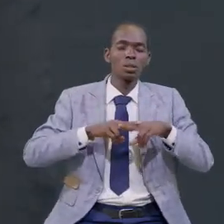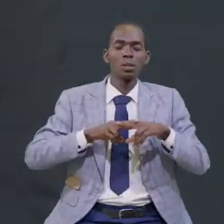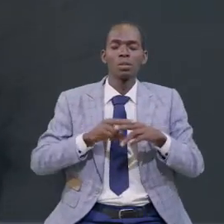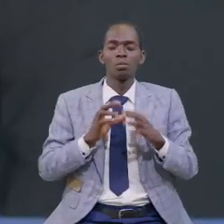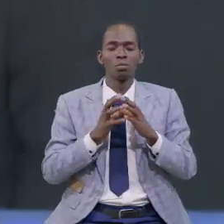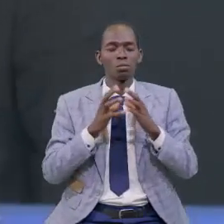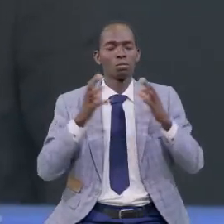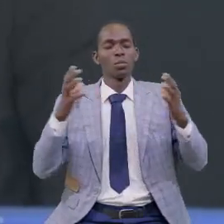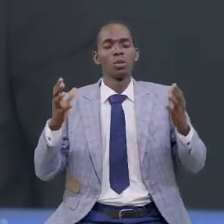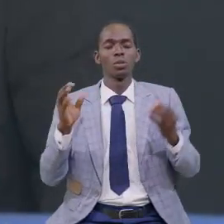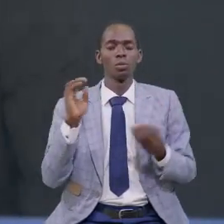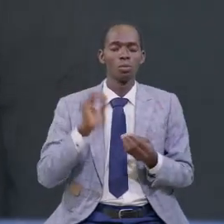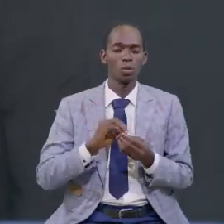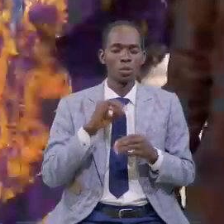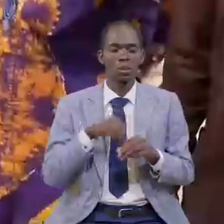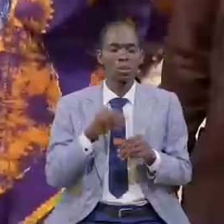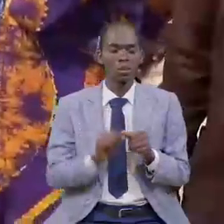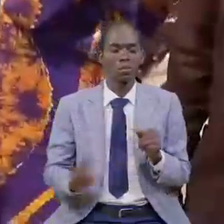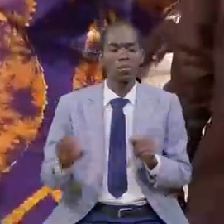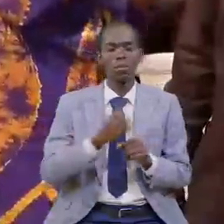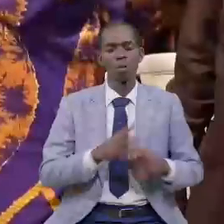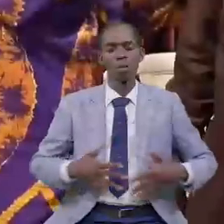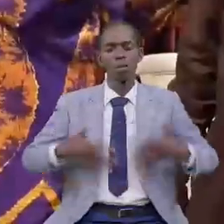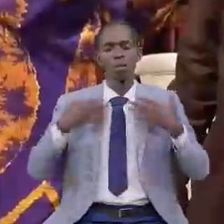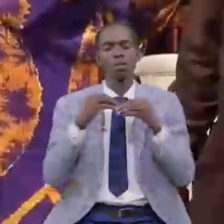every life, in Jesus' name.